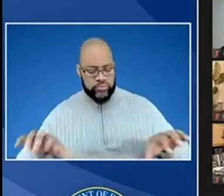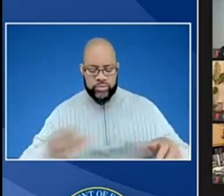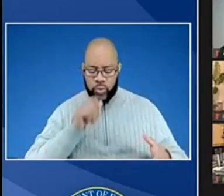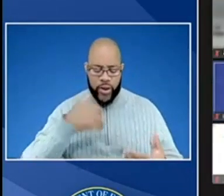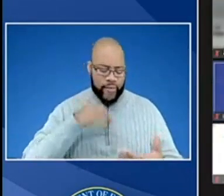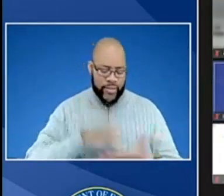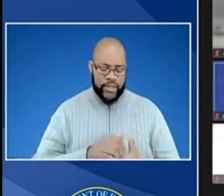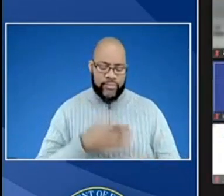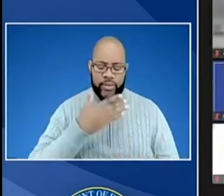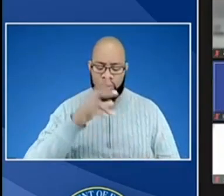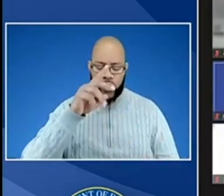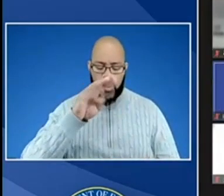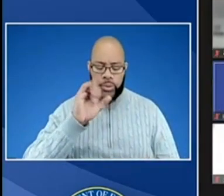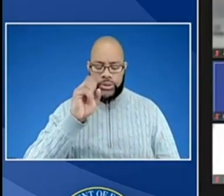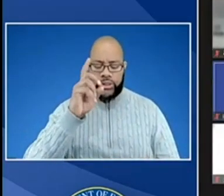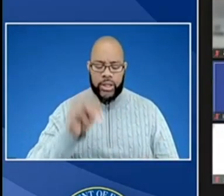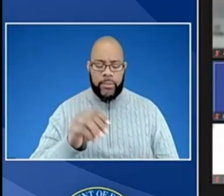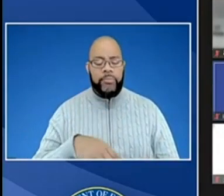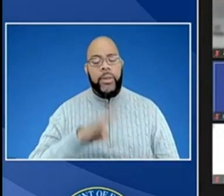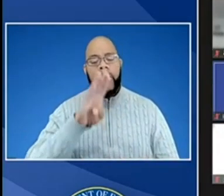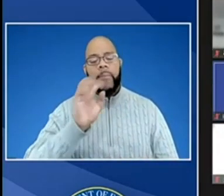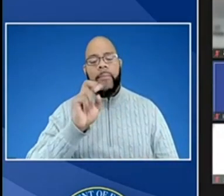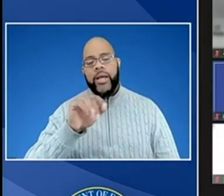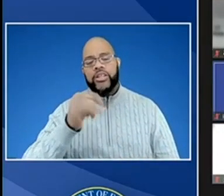Thank you, Wisdom. Benjamin